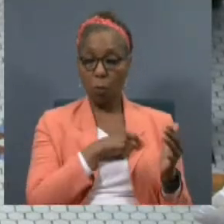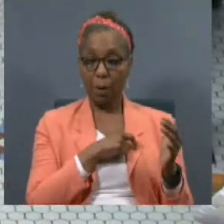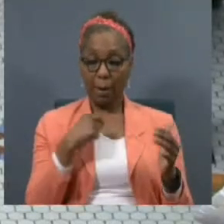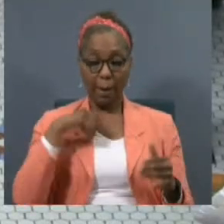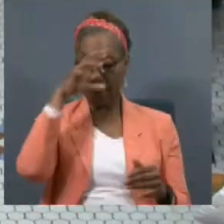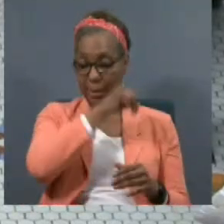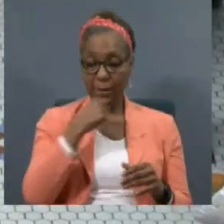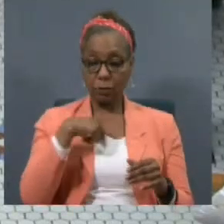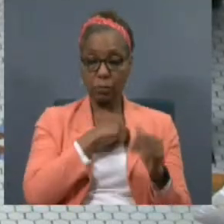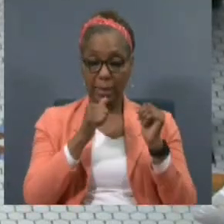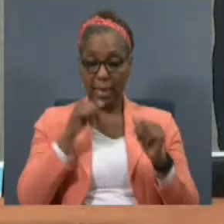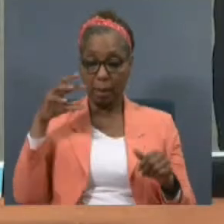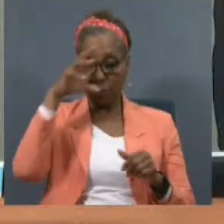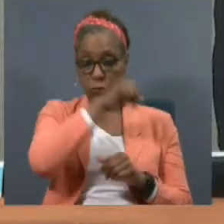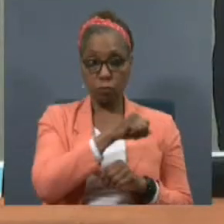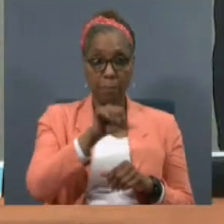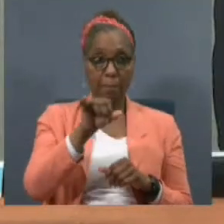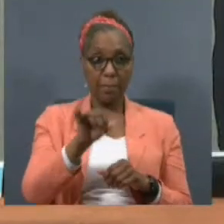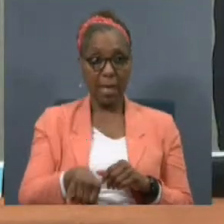guess, assume that